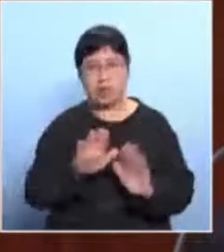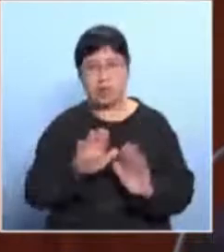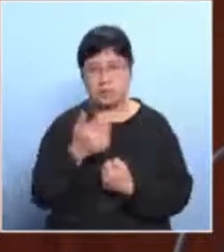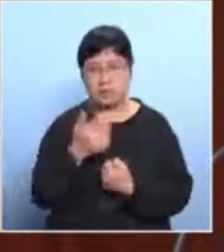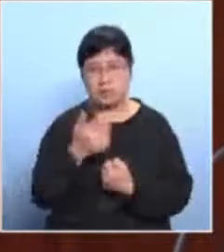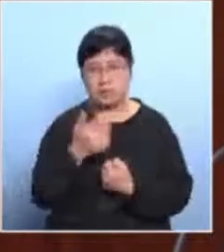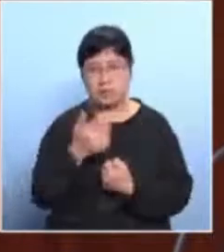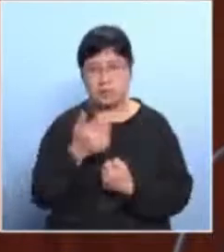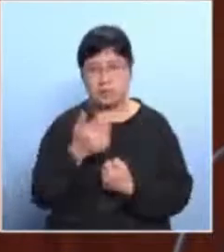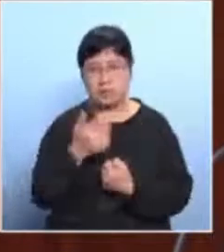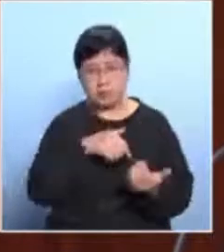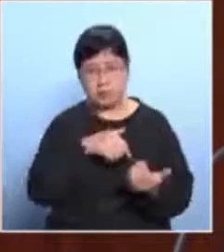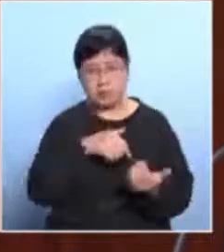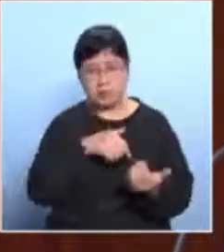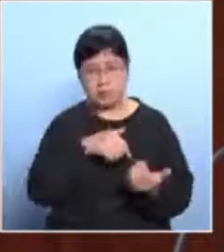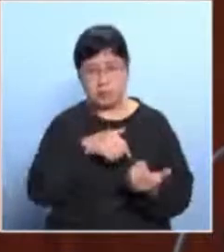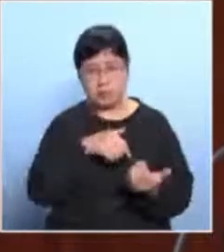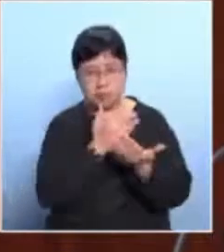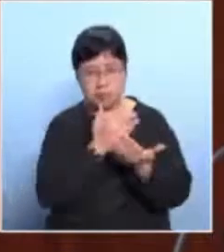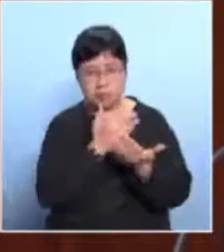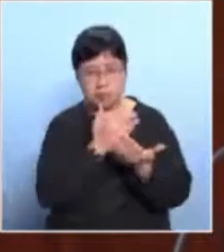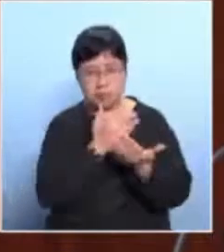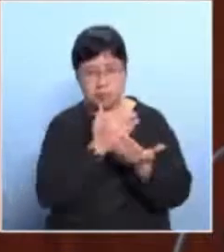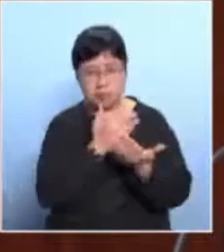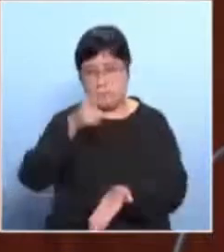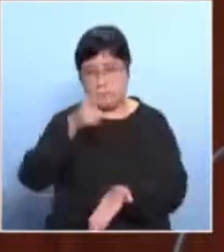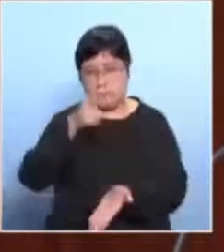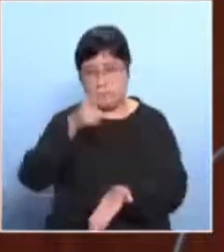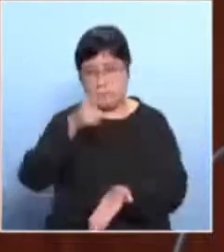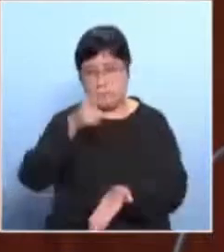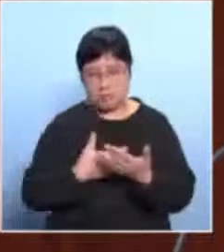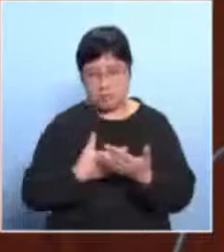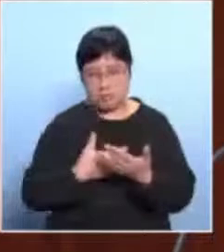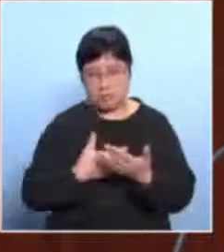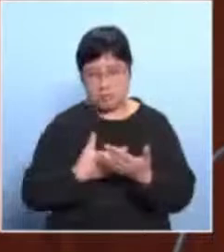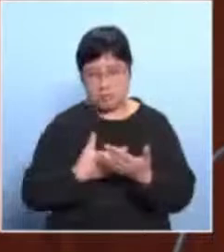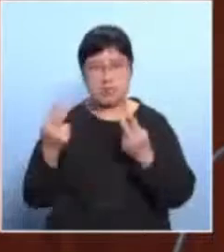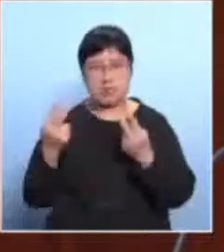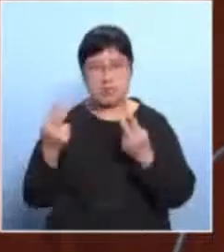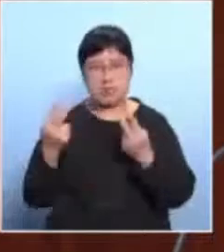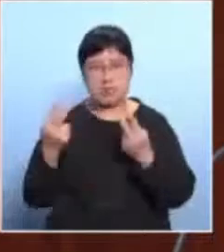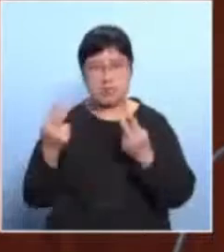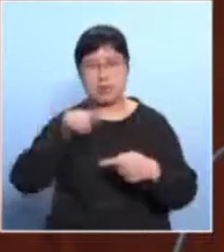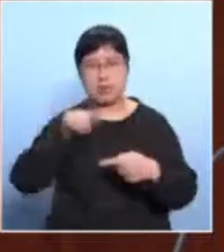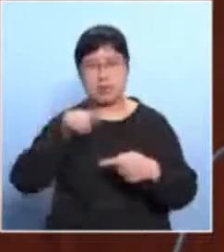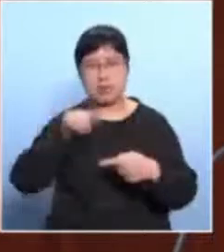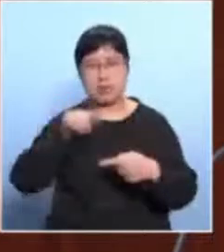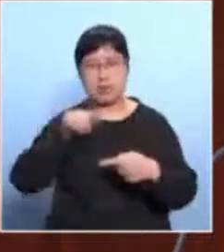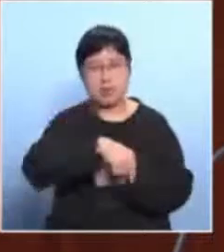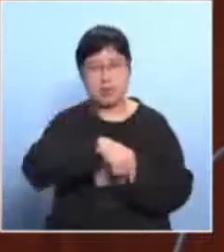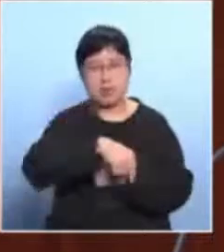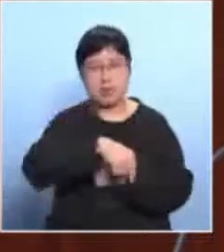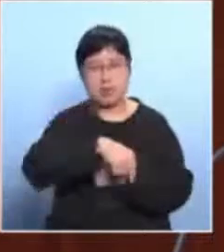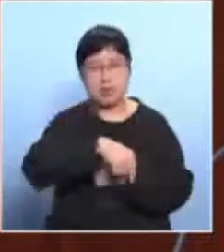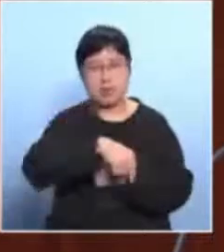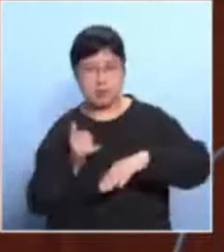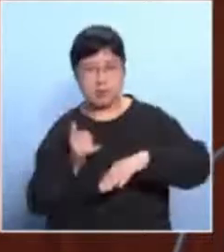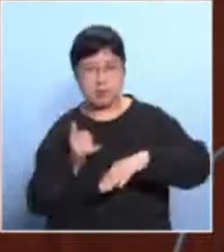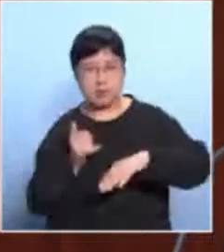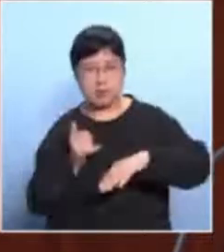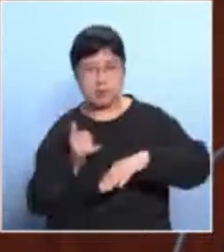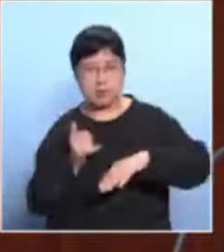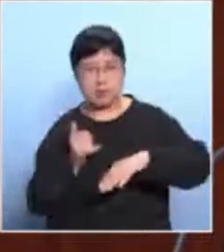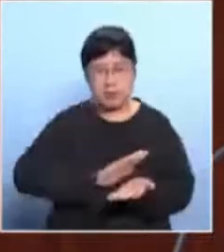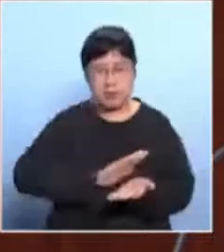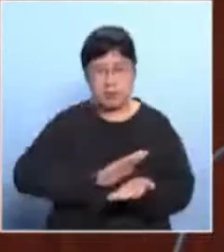phones anytime. The new system will also support various healthcare policies and reforms more effectively, especially on